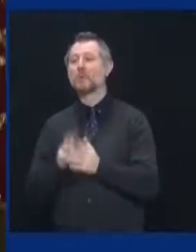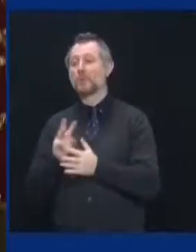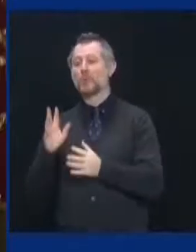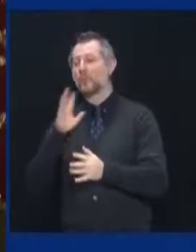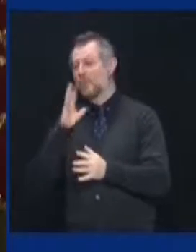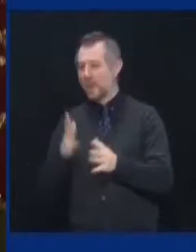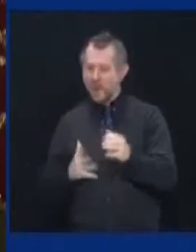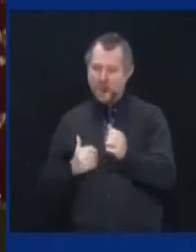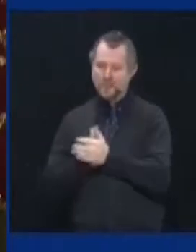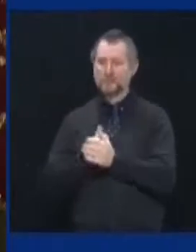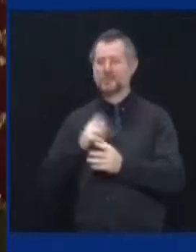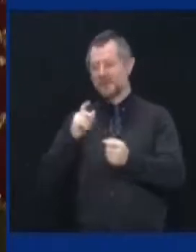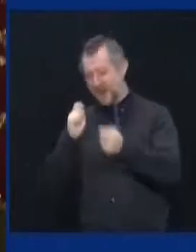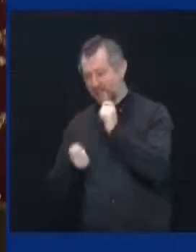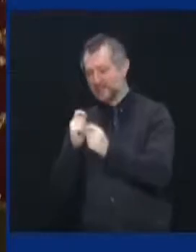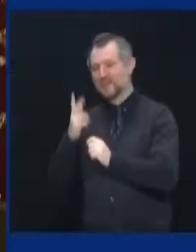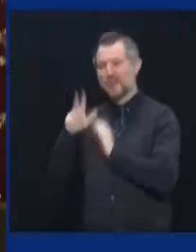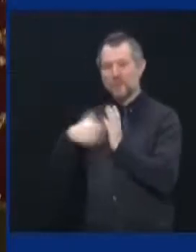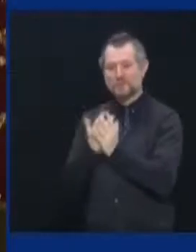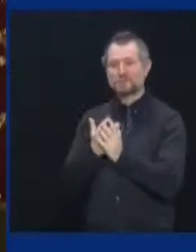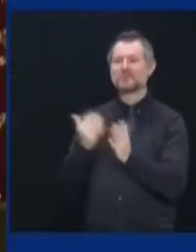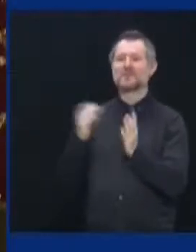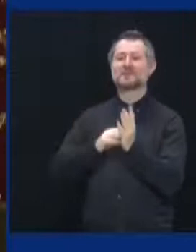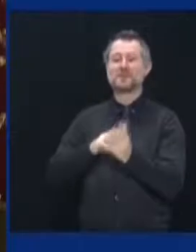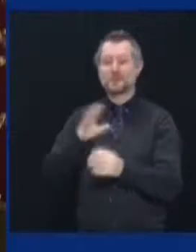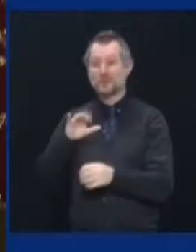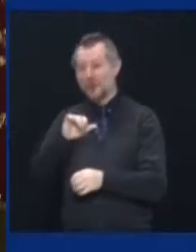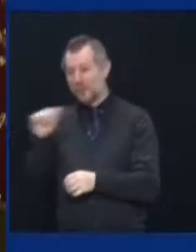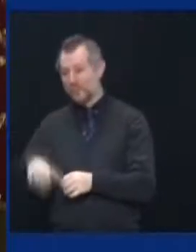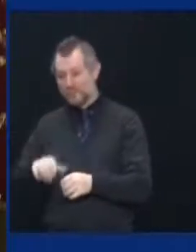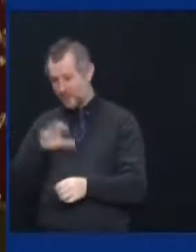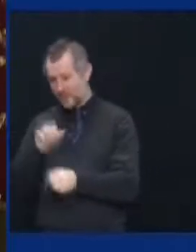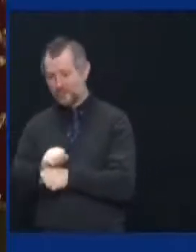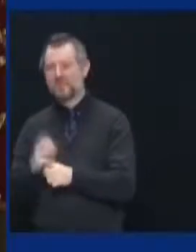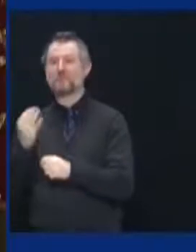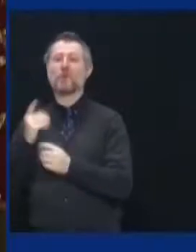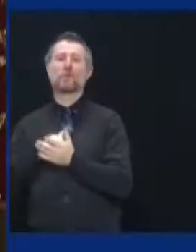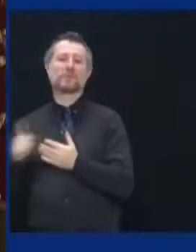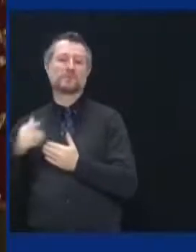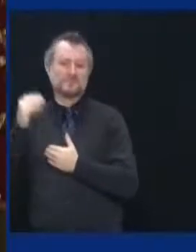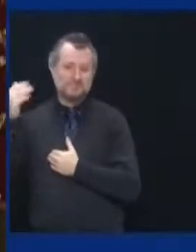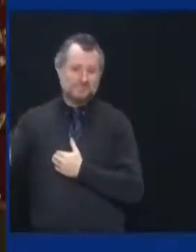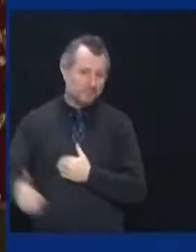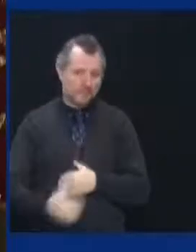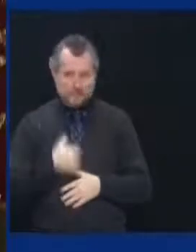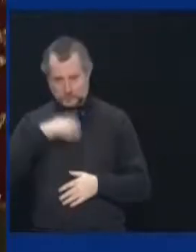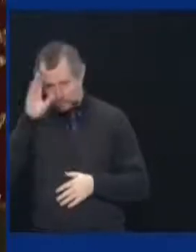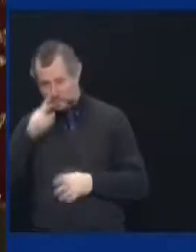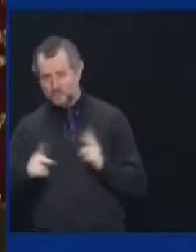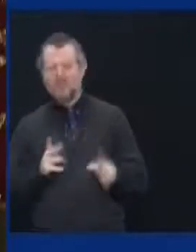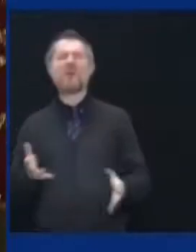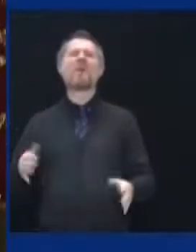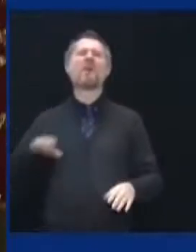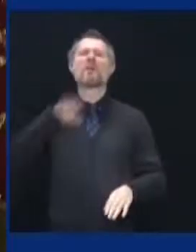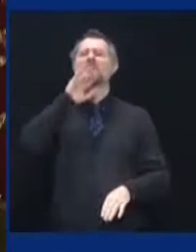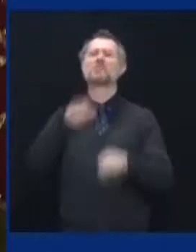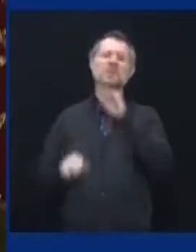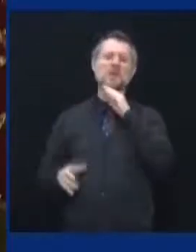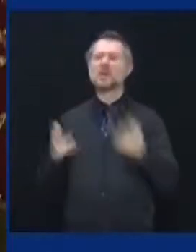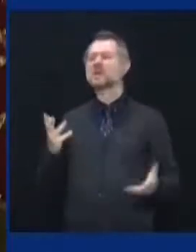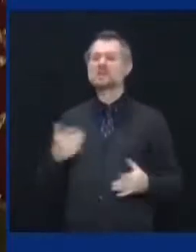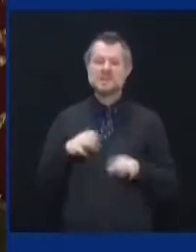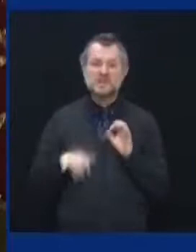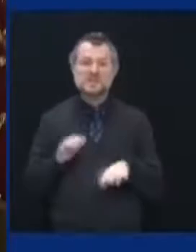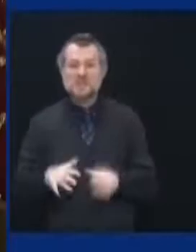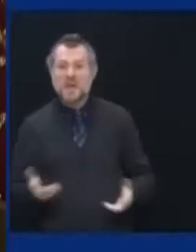SUNY Albany booked for the next 14 weeks. Because I understand part of this is general frustration with people who are trying to get through on the site, who are trying to